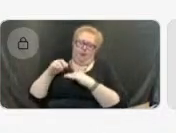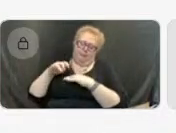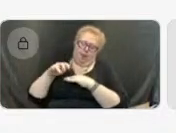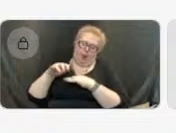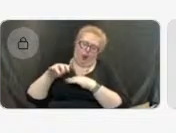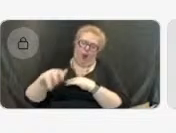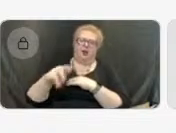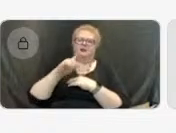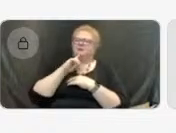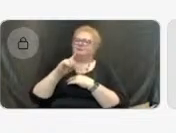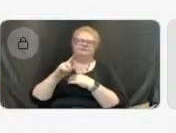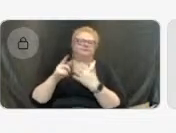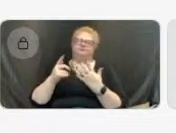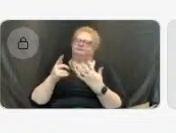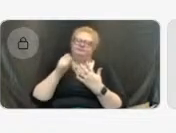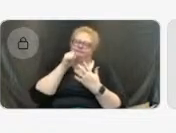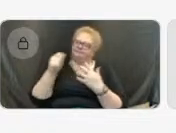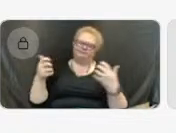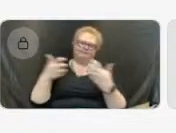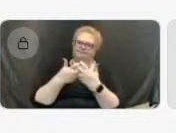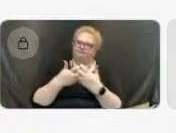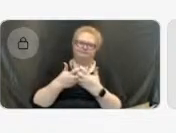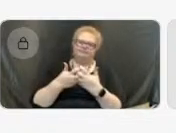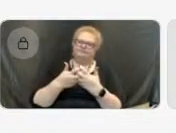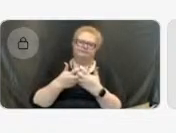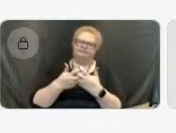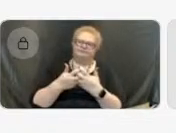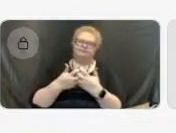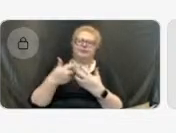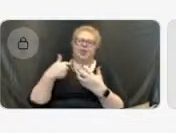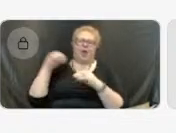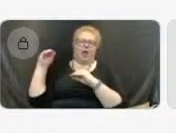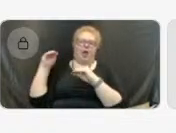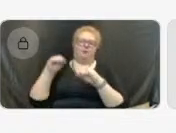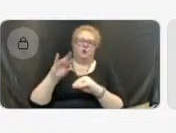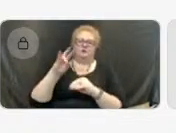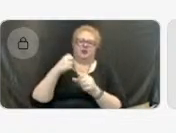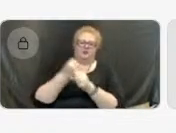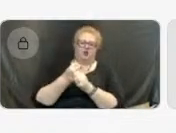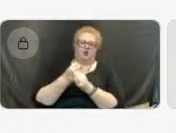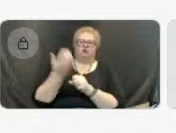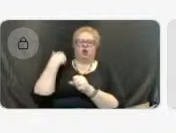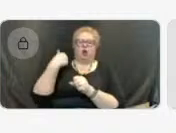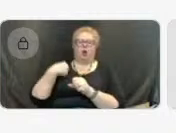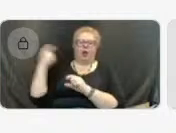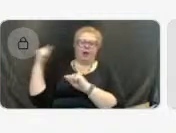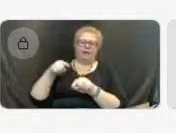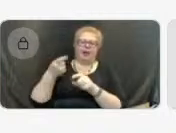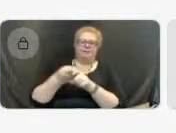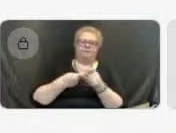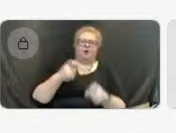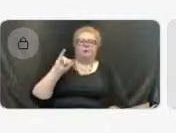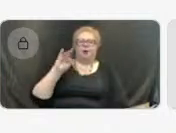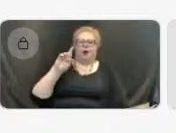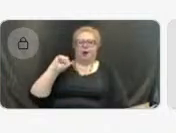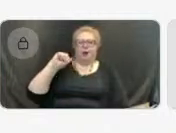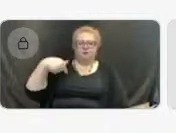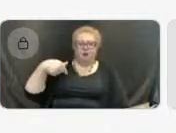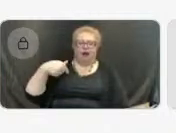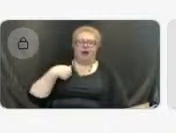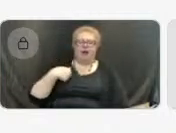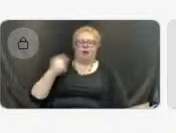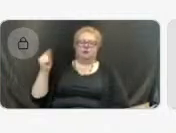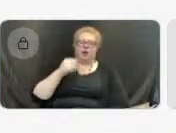I moved into this rural community 7 years ago as a combat veteran returning from Iraq, so I could have a